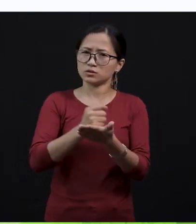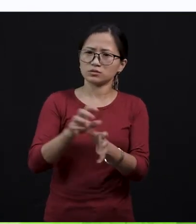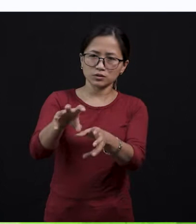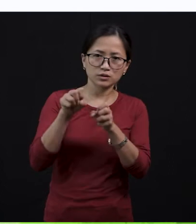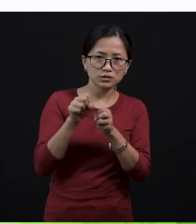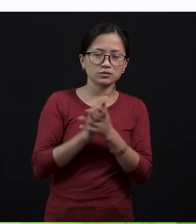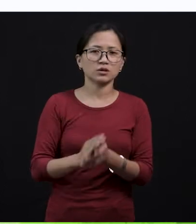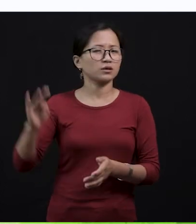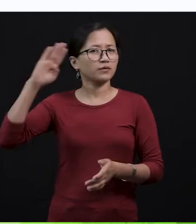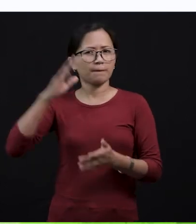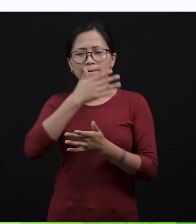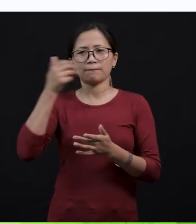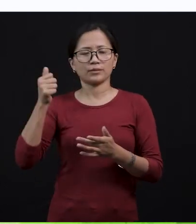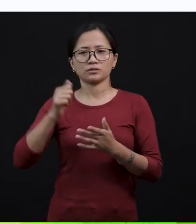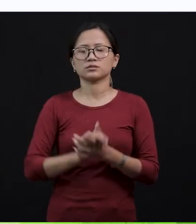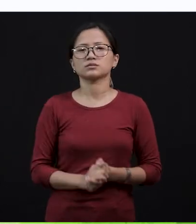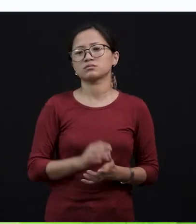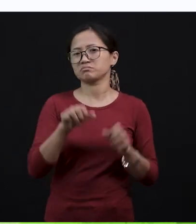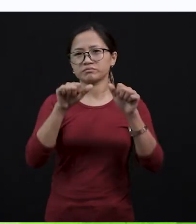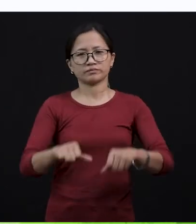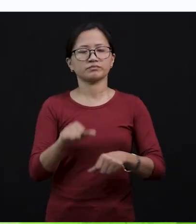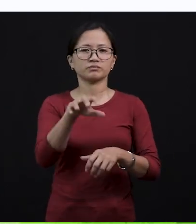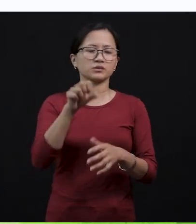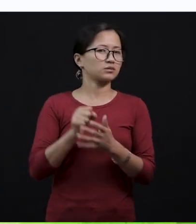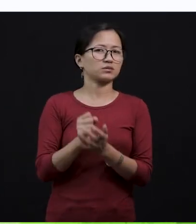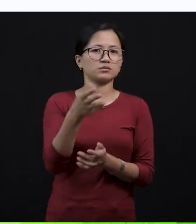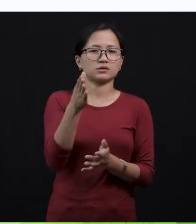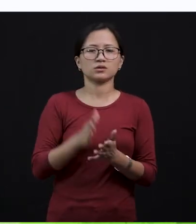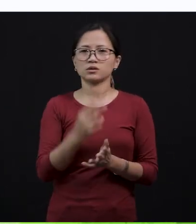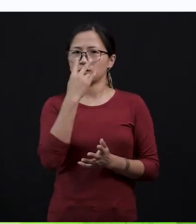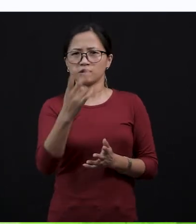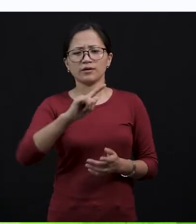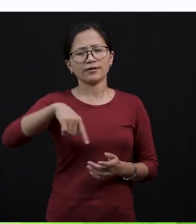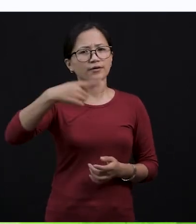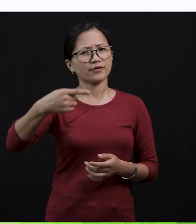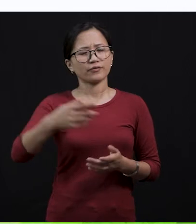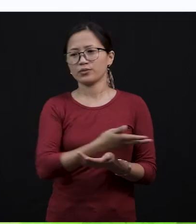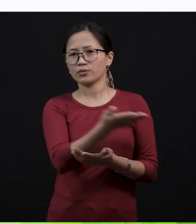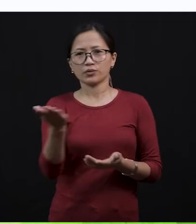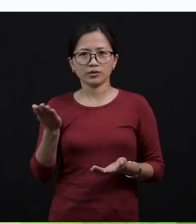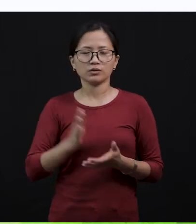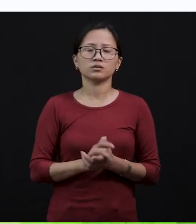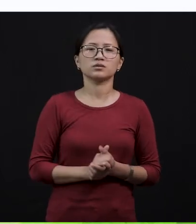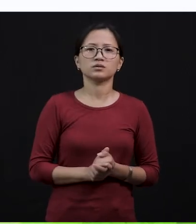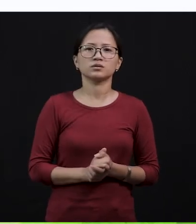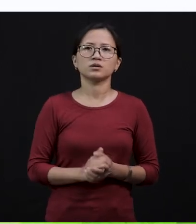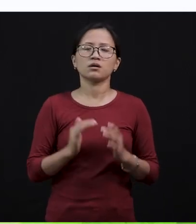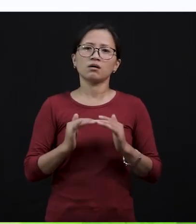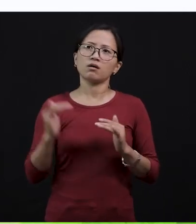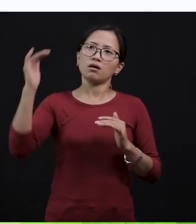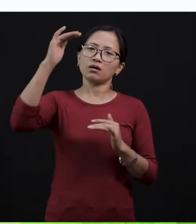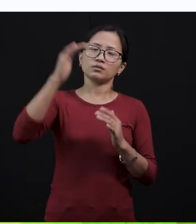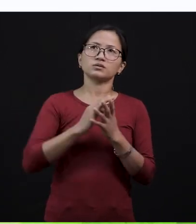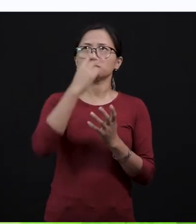best police force are not able to catch him. And you may look for him everywhere. You may look for him up in the